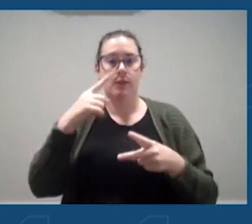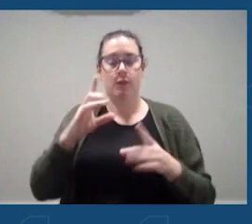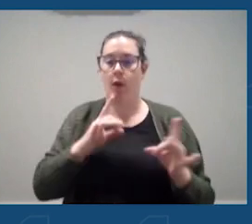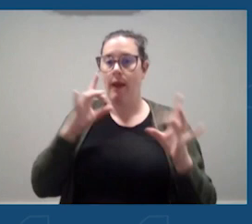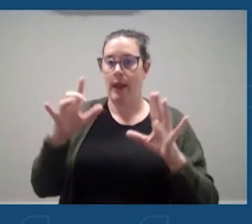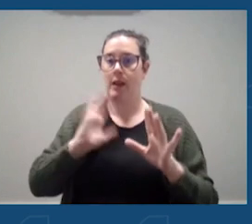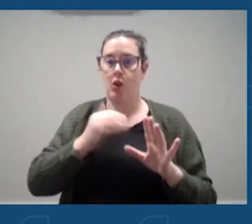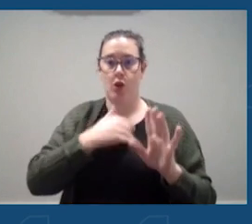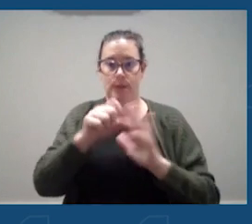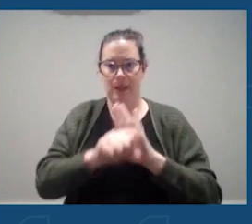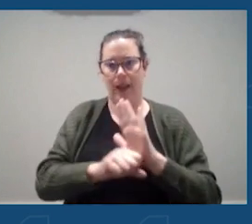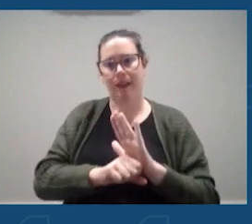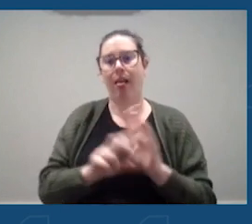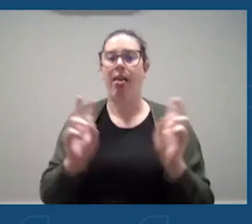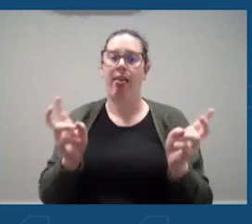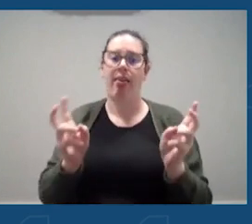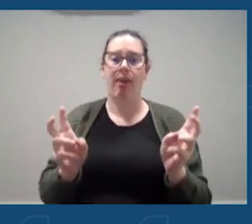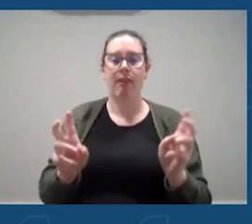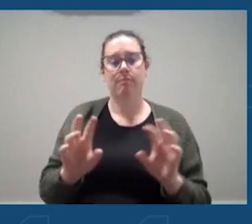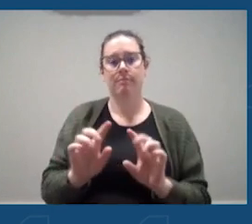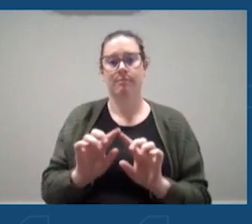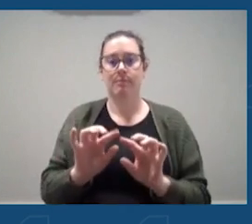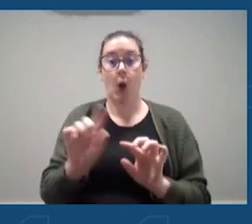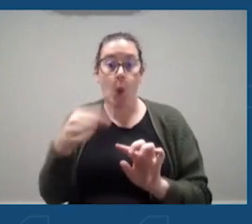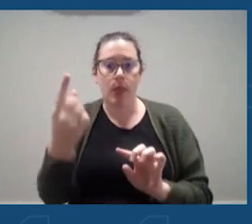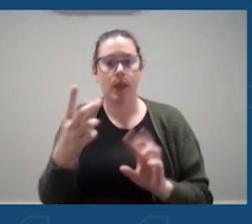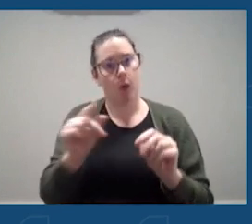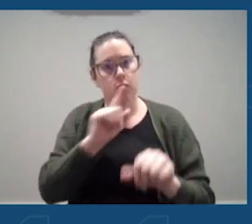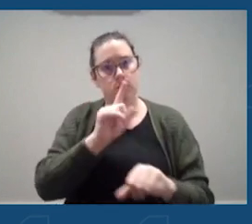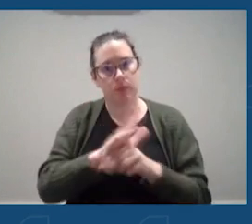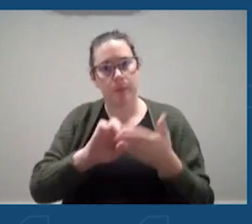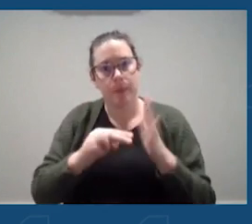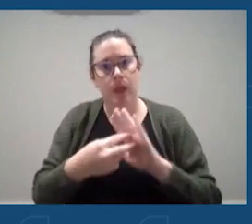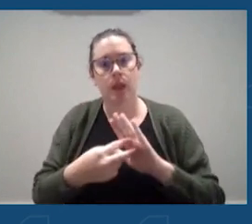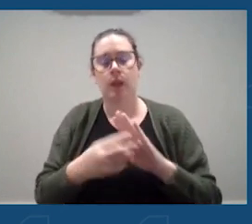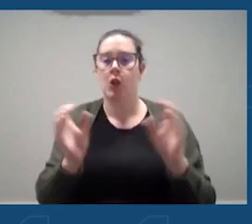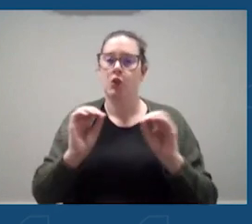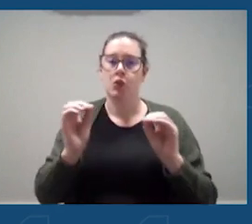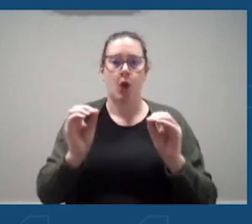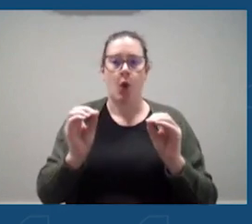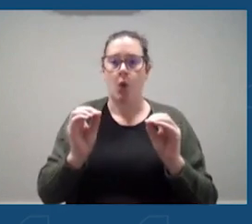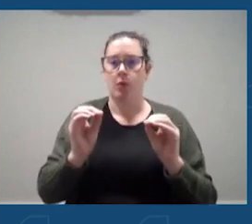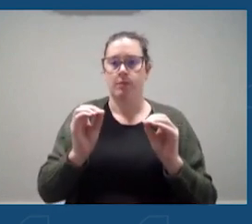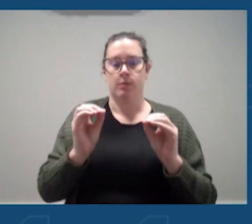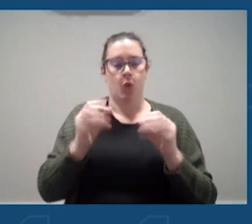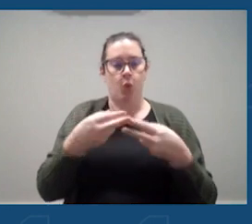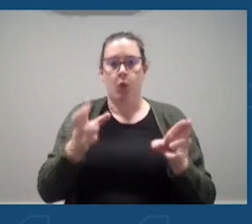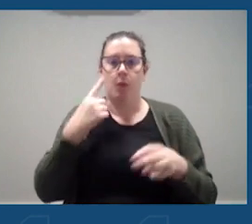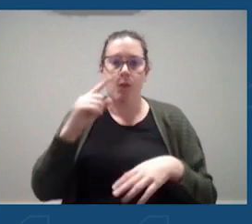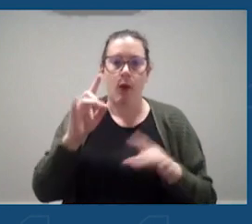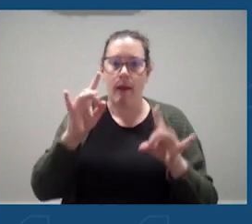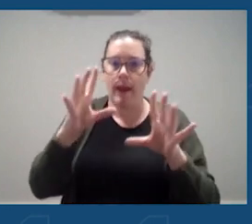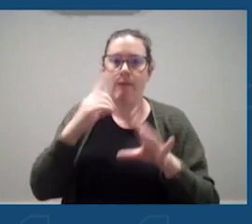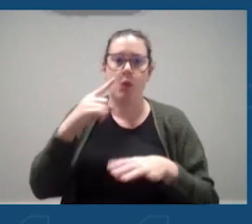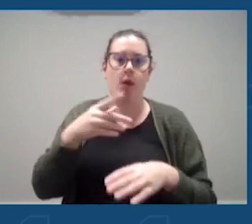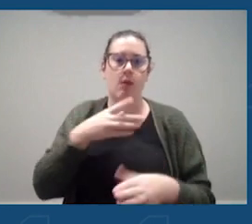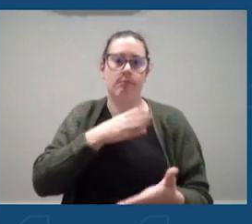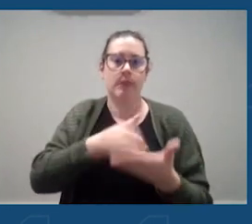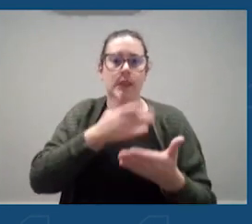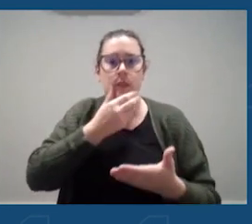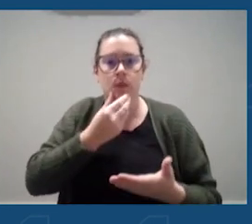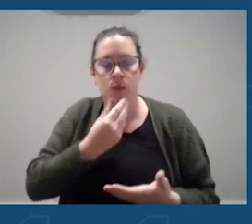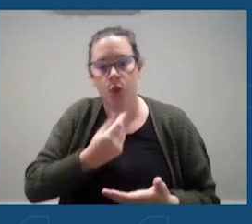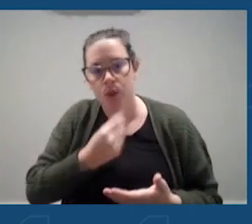state, especially anti-Semitism or hate of any kind. And when it starts here, we all have a role to